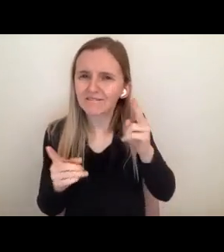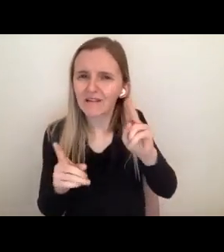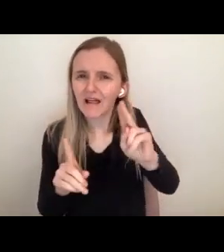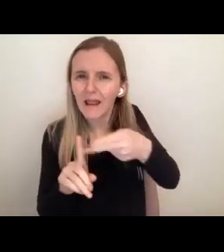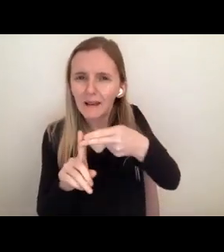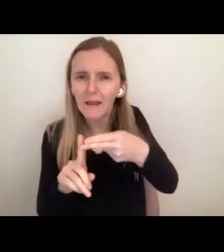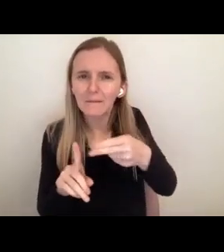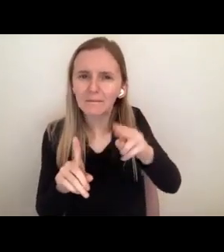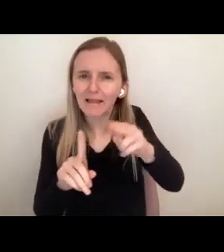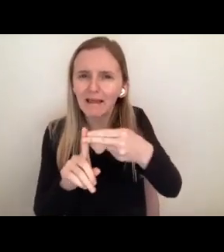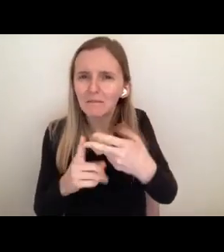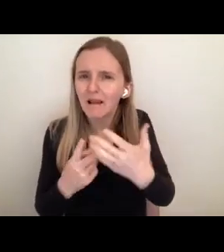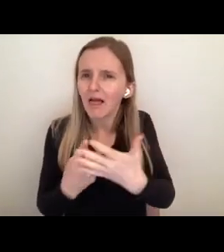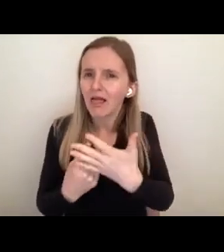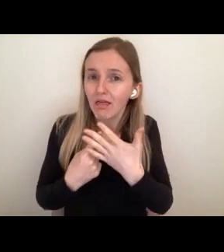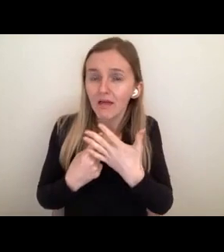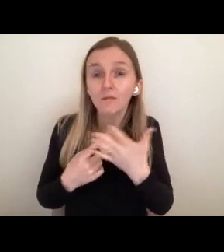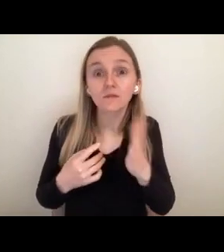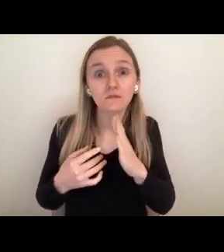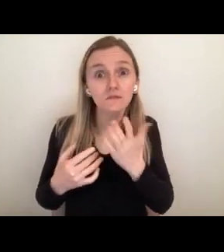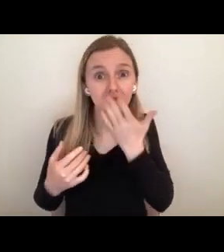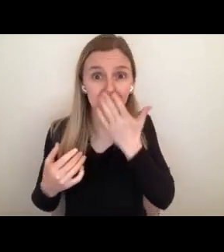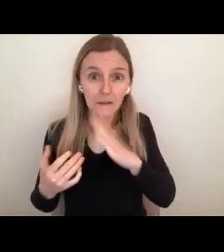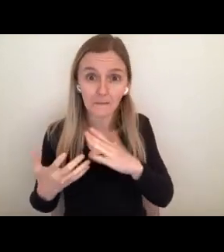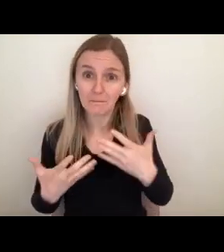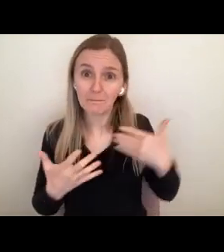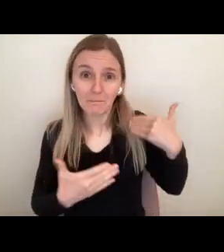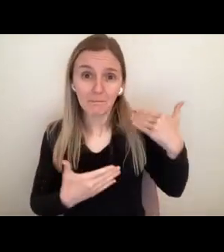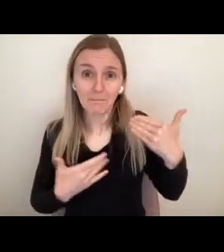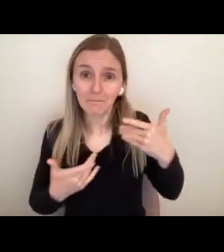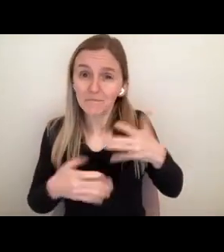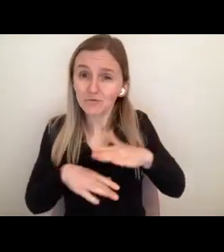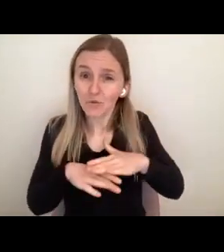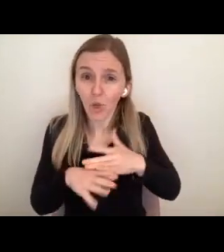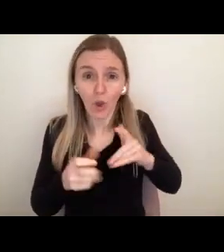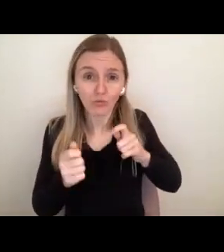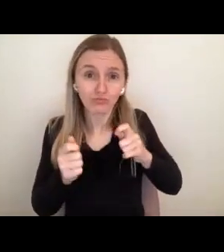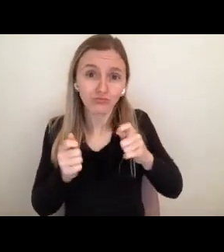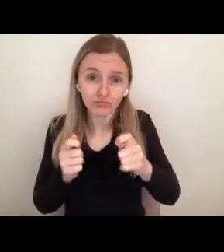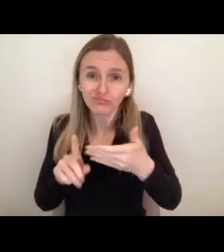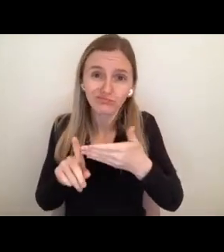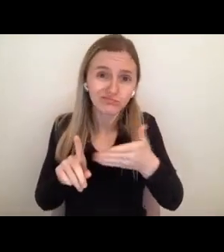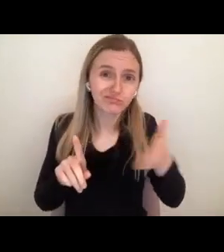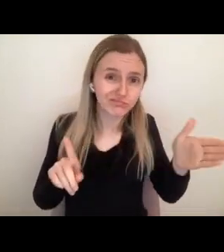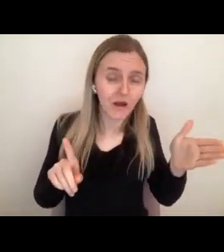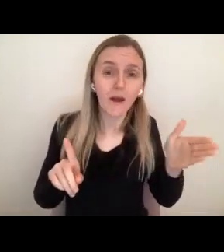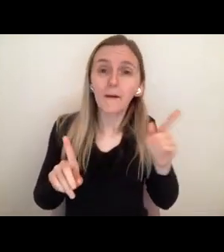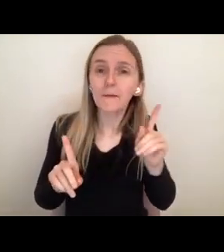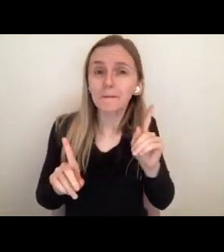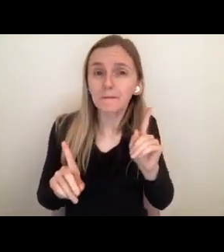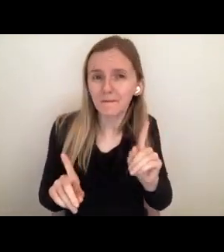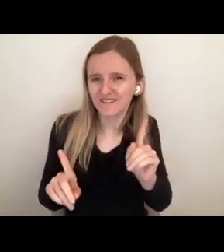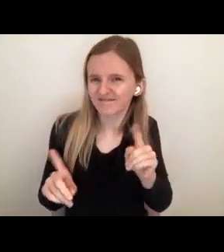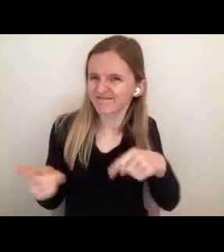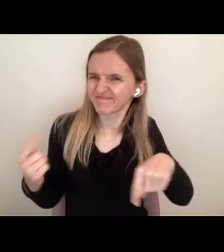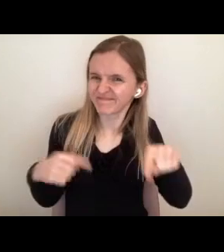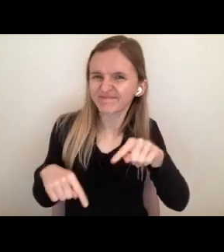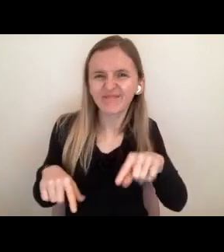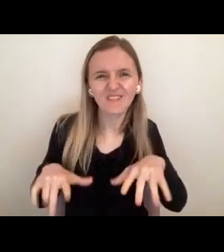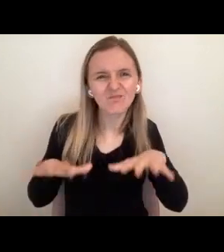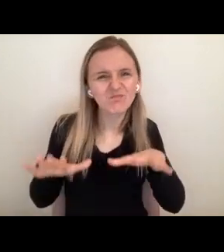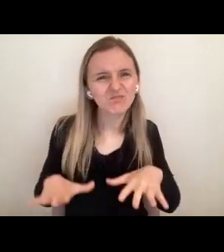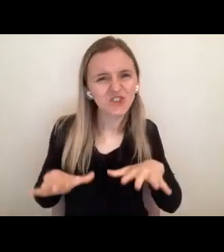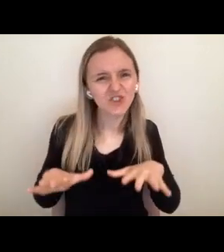lingering attached. We're getting away from it, which is great, but it's still kind of there. And I think maybe because we're British as well, we